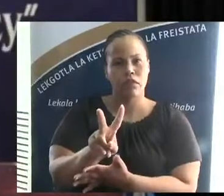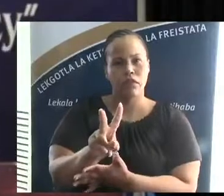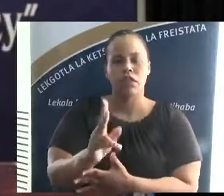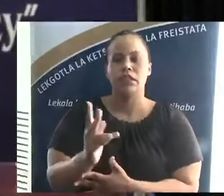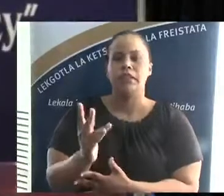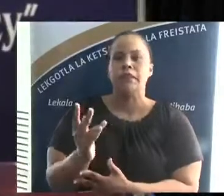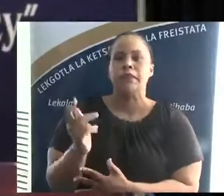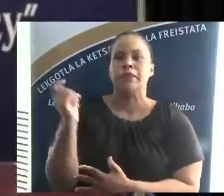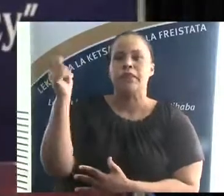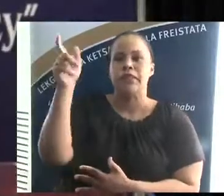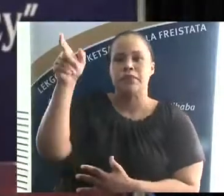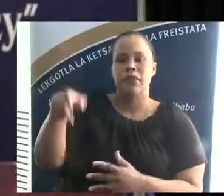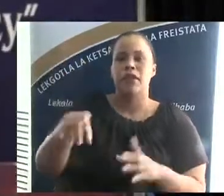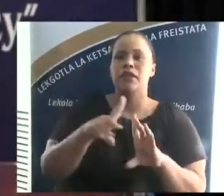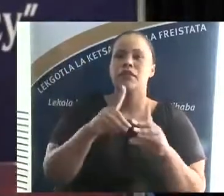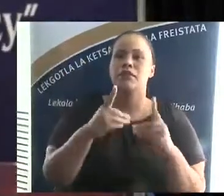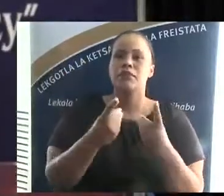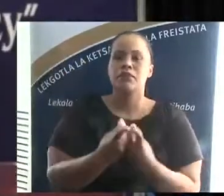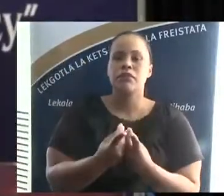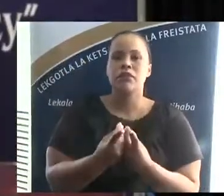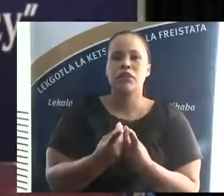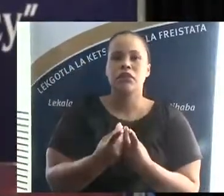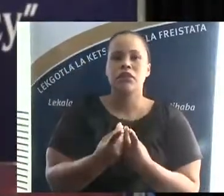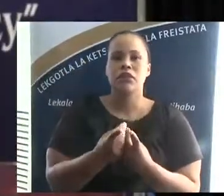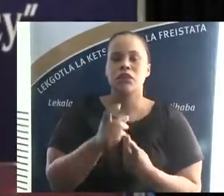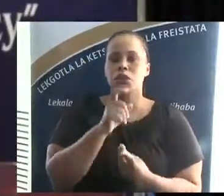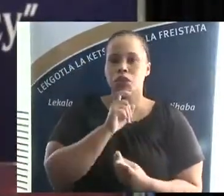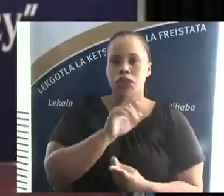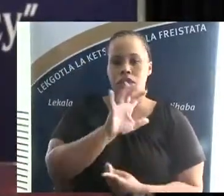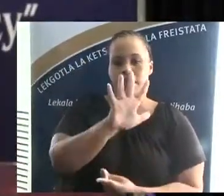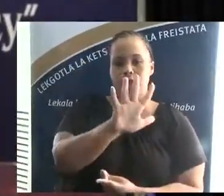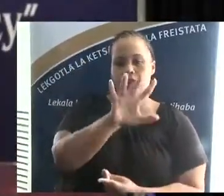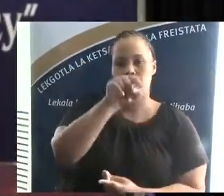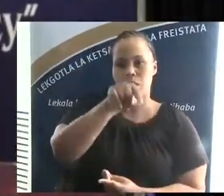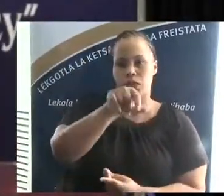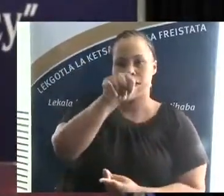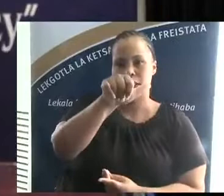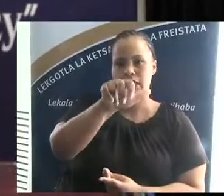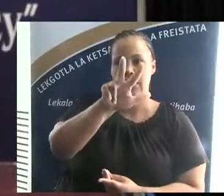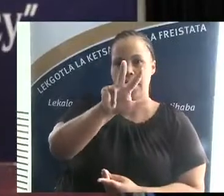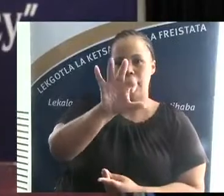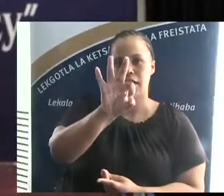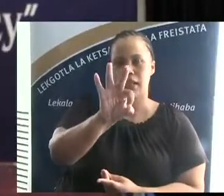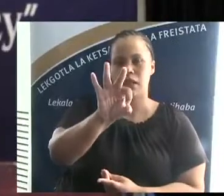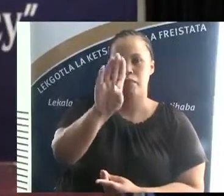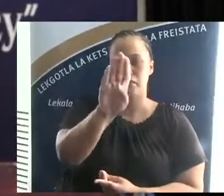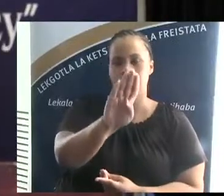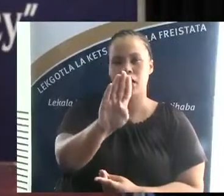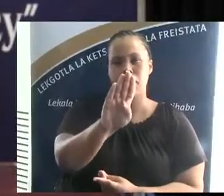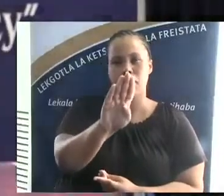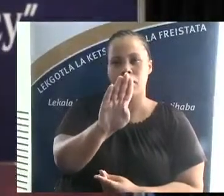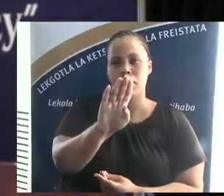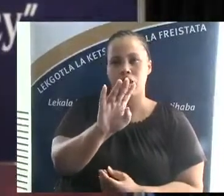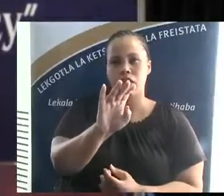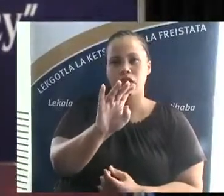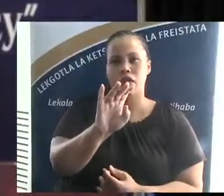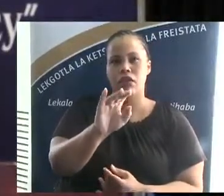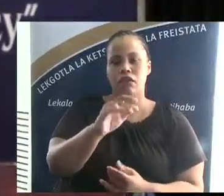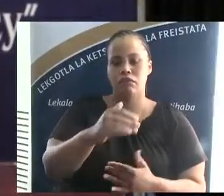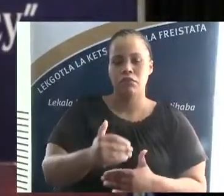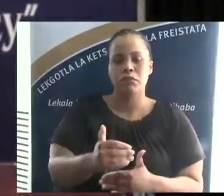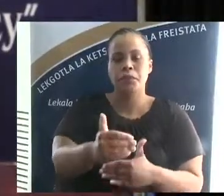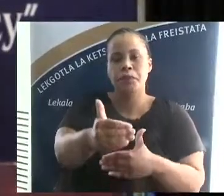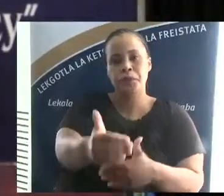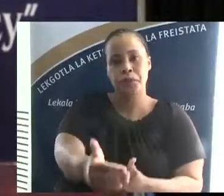Honourable Speaker, the department will spend a total amount of 5.683 billion over the medium-term expenditure